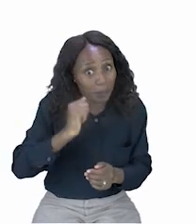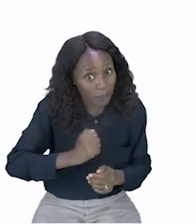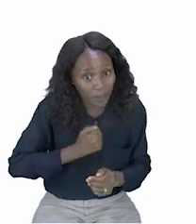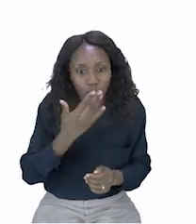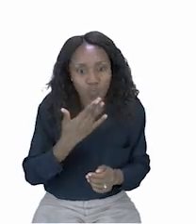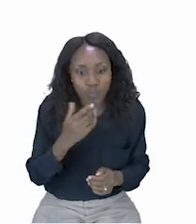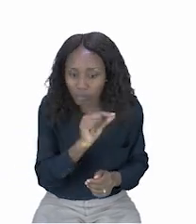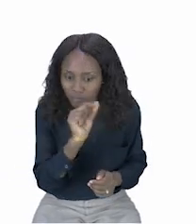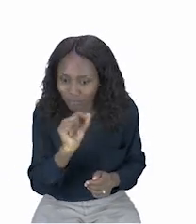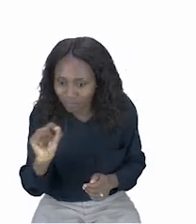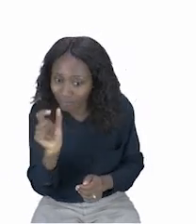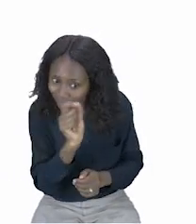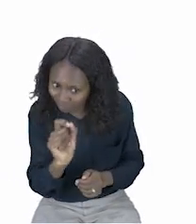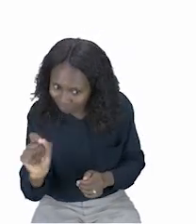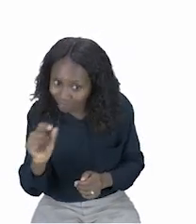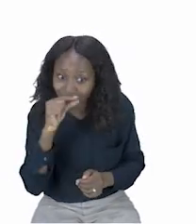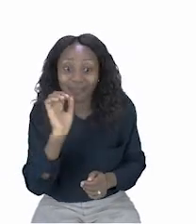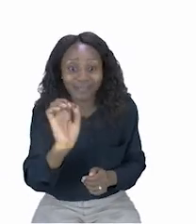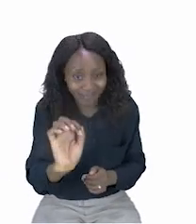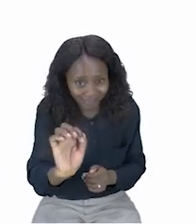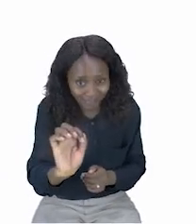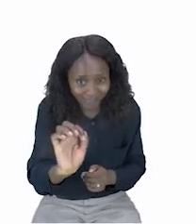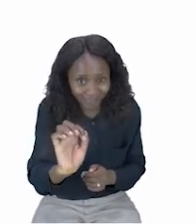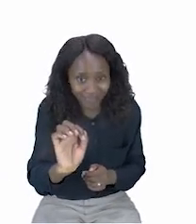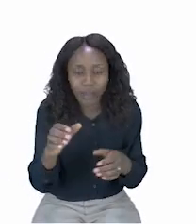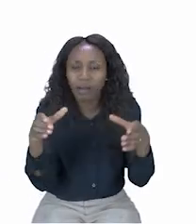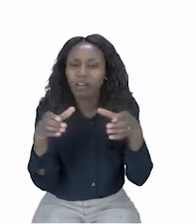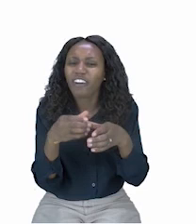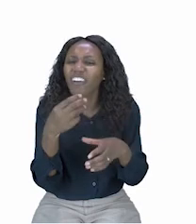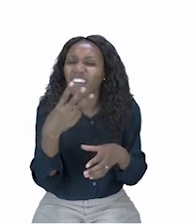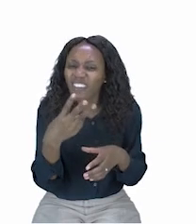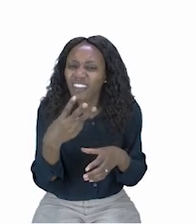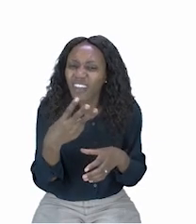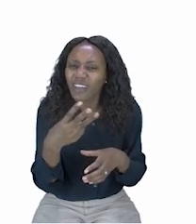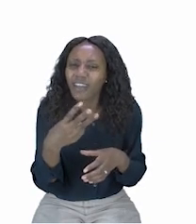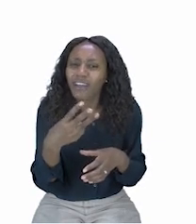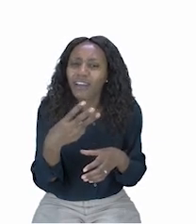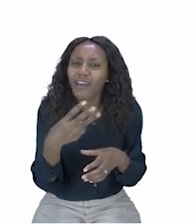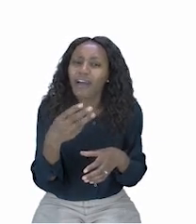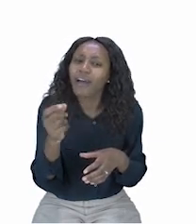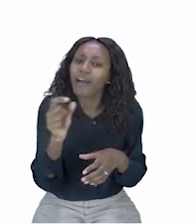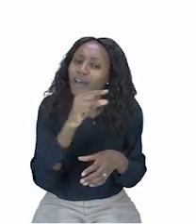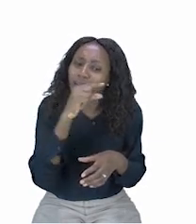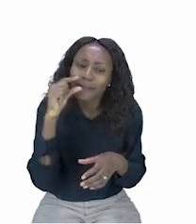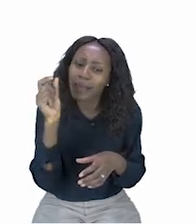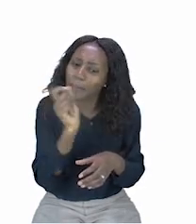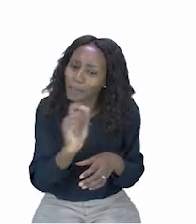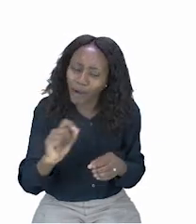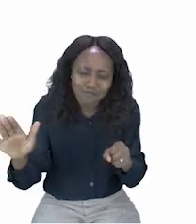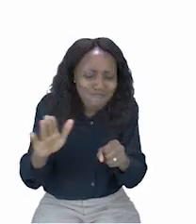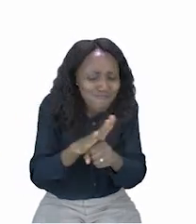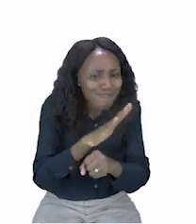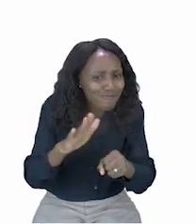is Dash. Now, because we are grade 3, we are going to write our name in full, which means you are